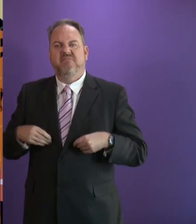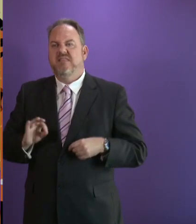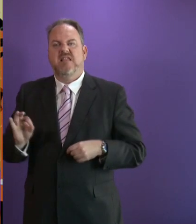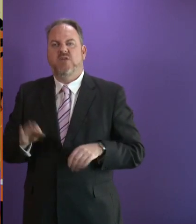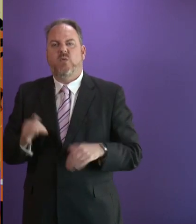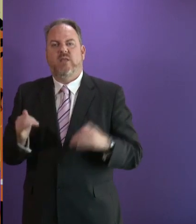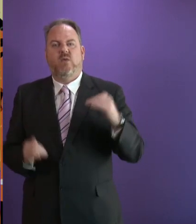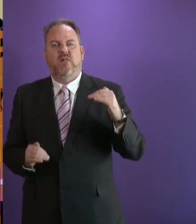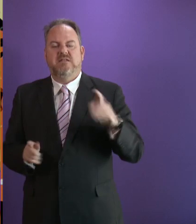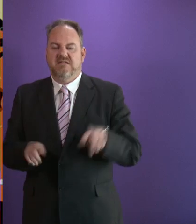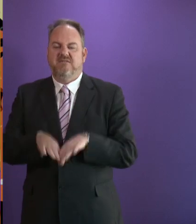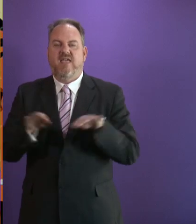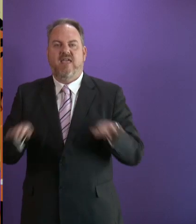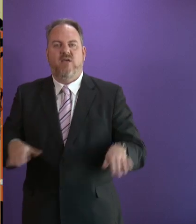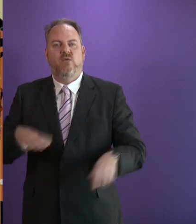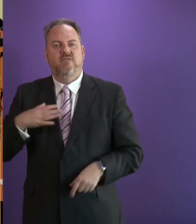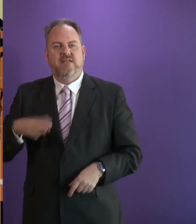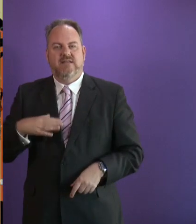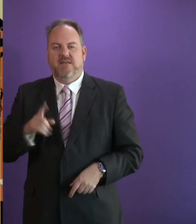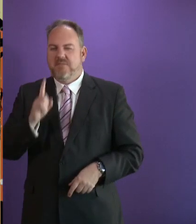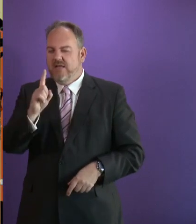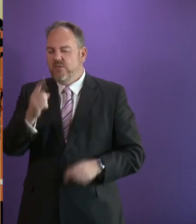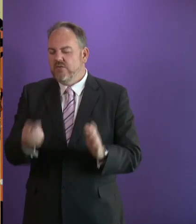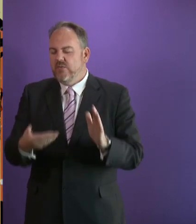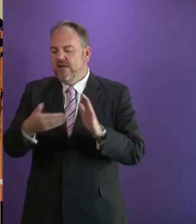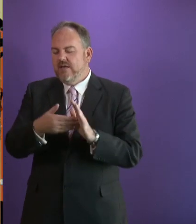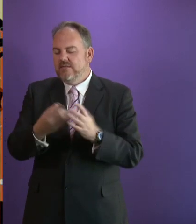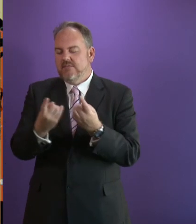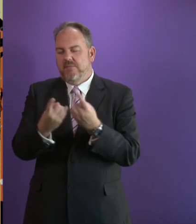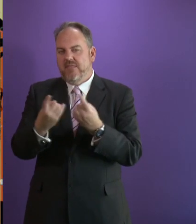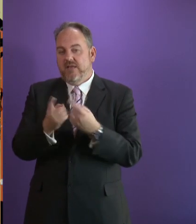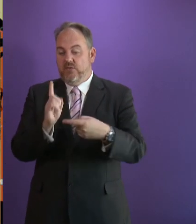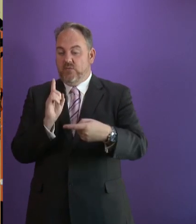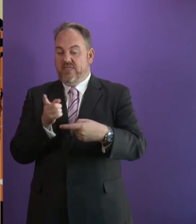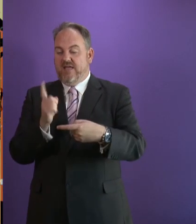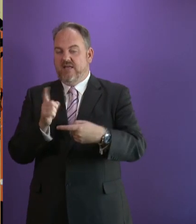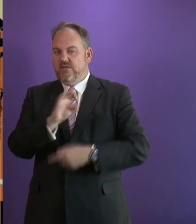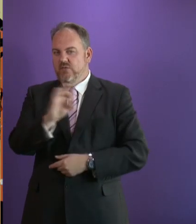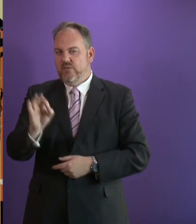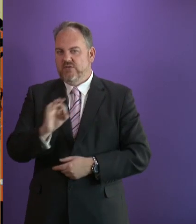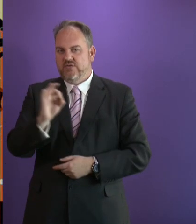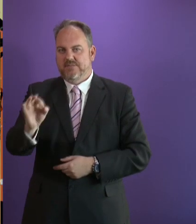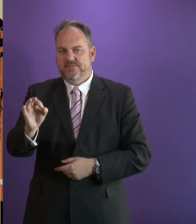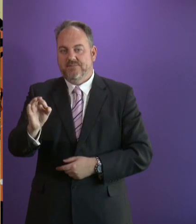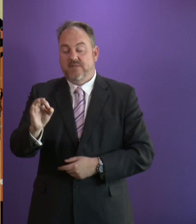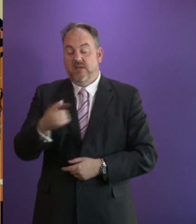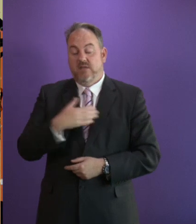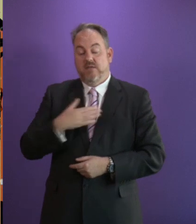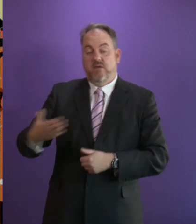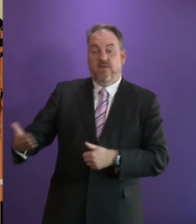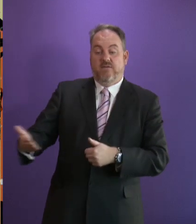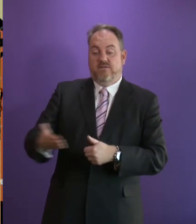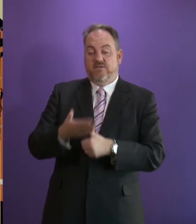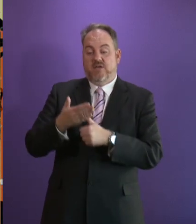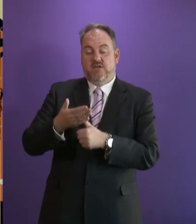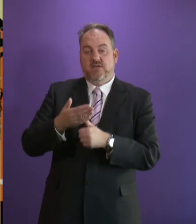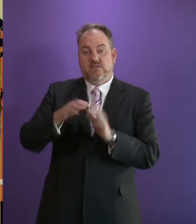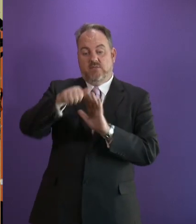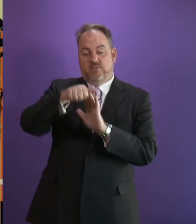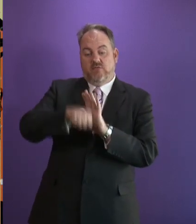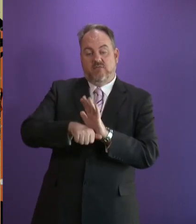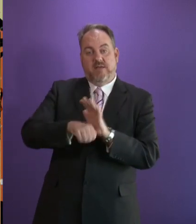inequality. Now, can I just add a wee bit to that? Because the first programme that we did with the